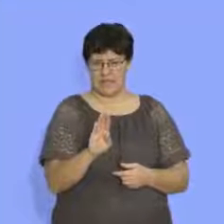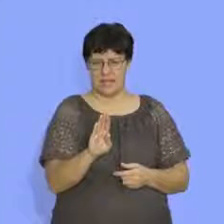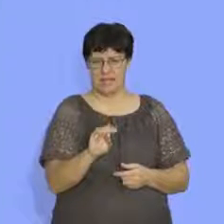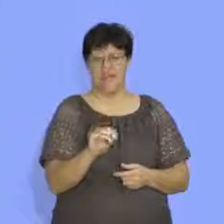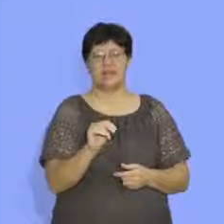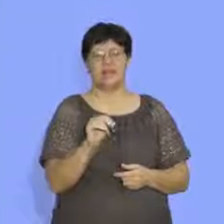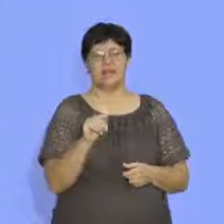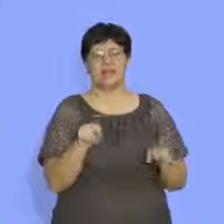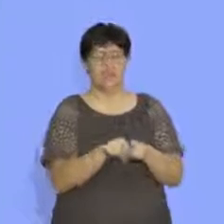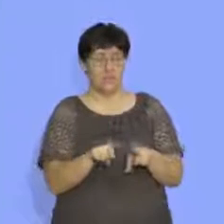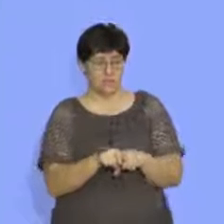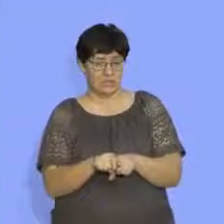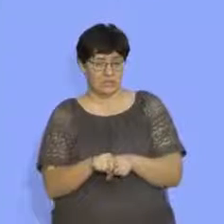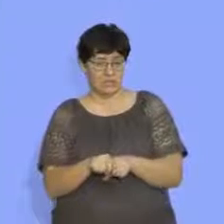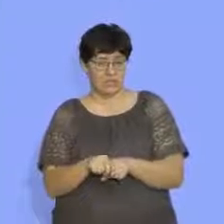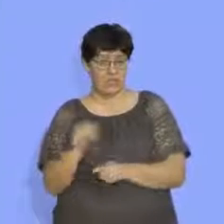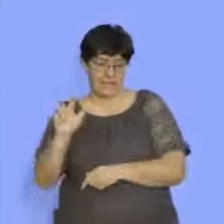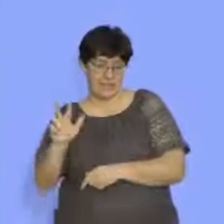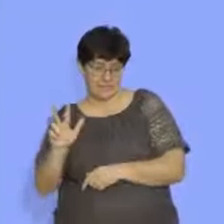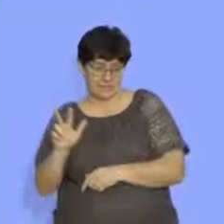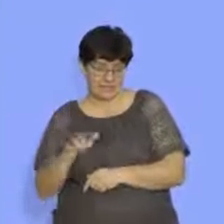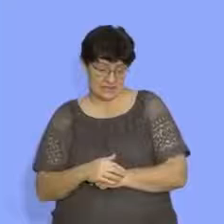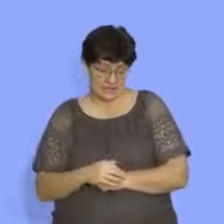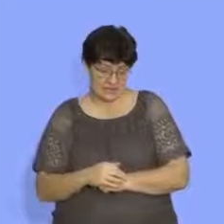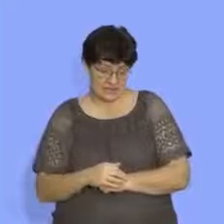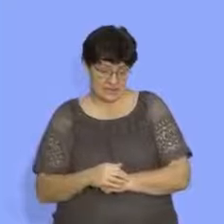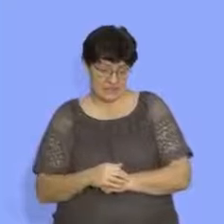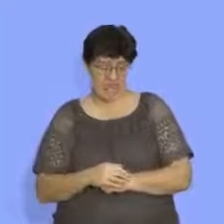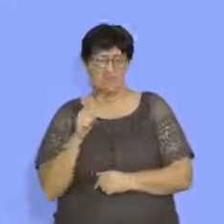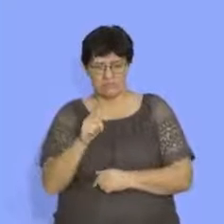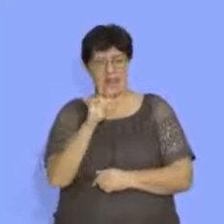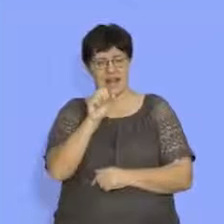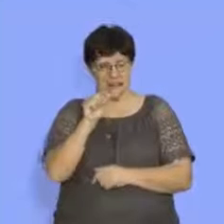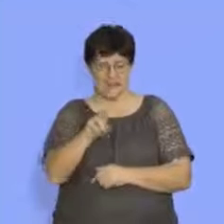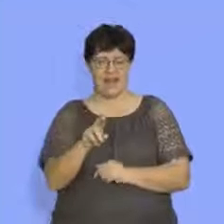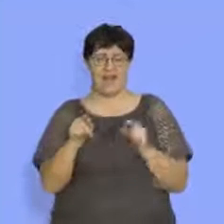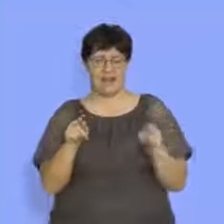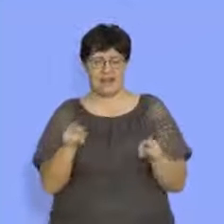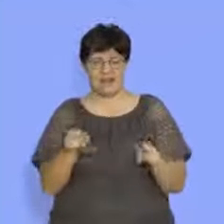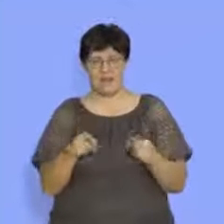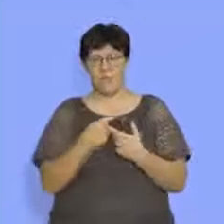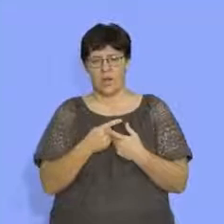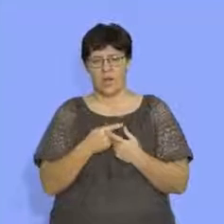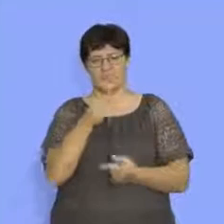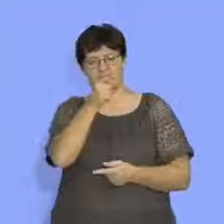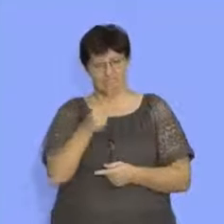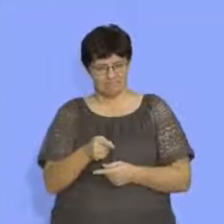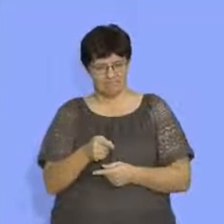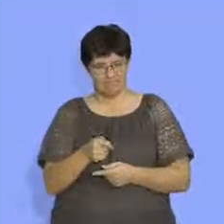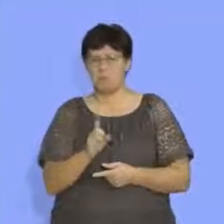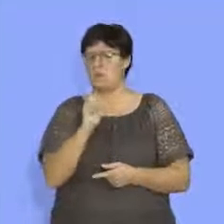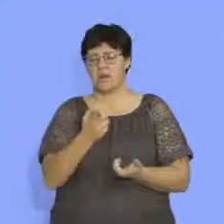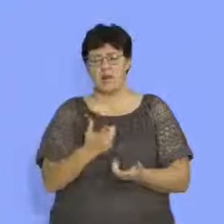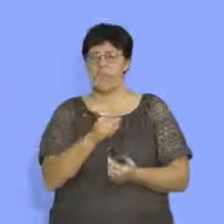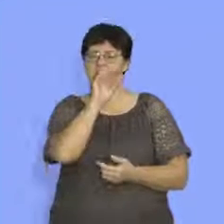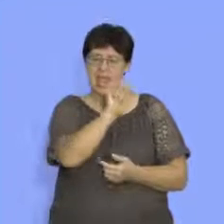plus B equals to 8. These are linear equations because the exponents here are